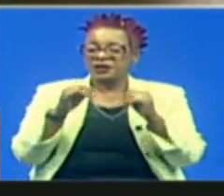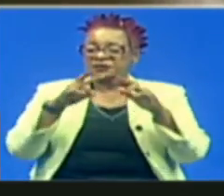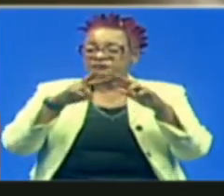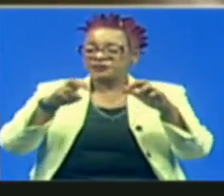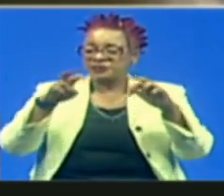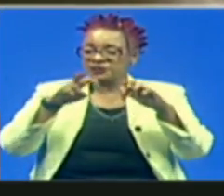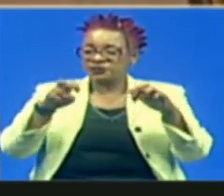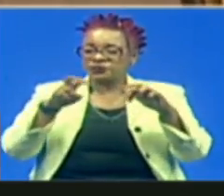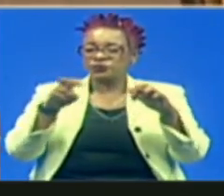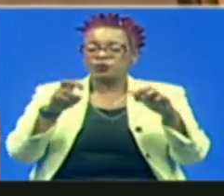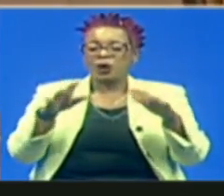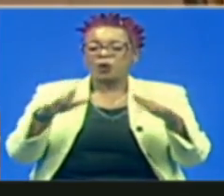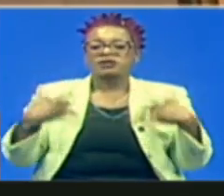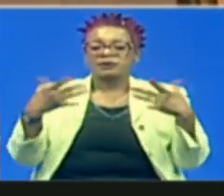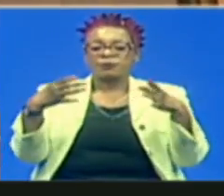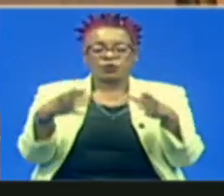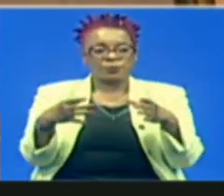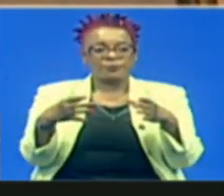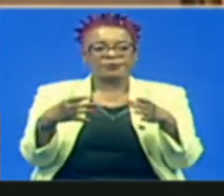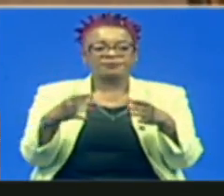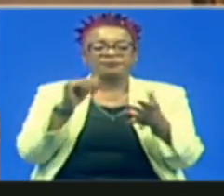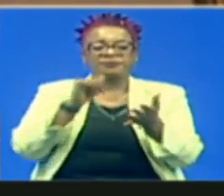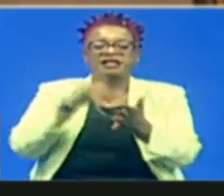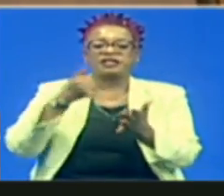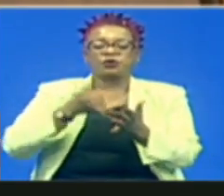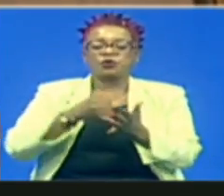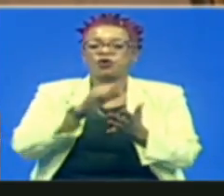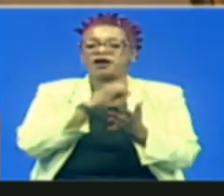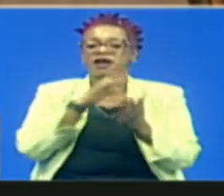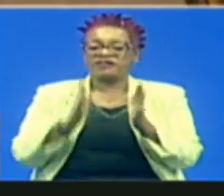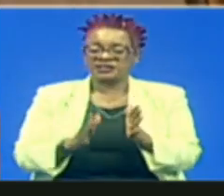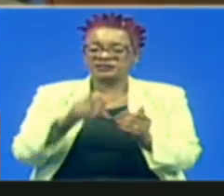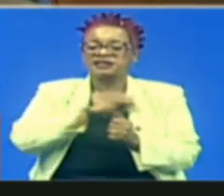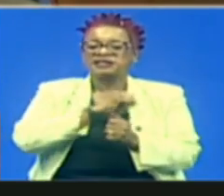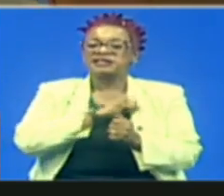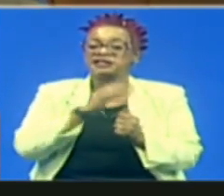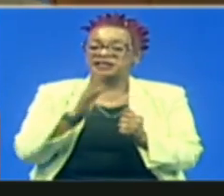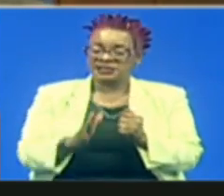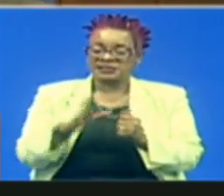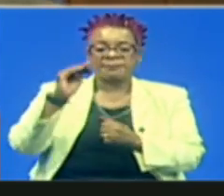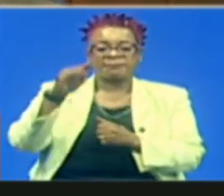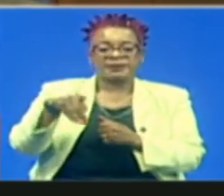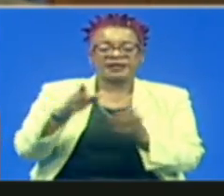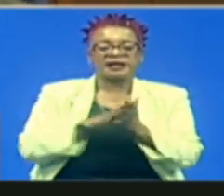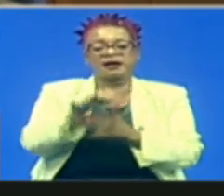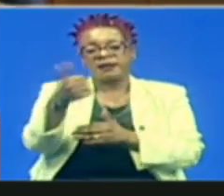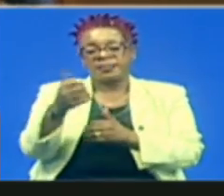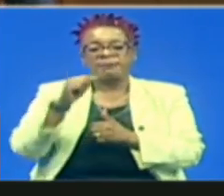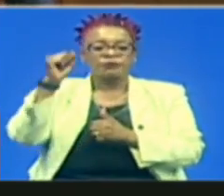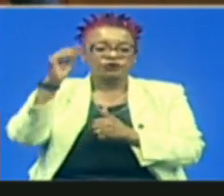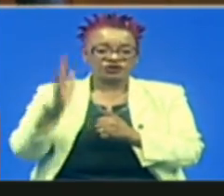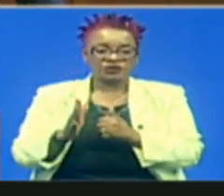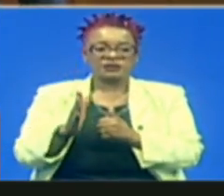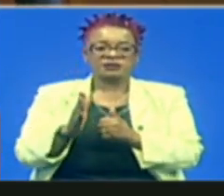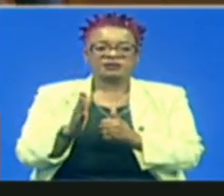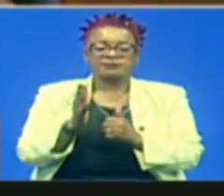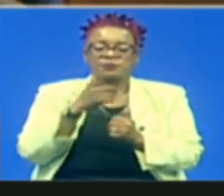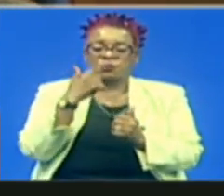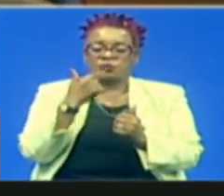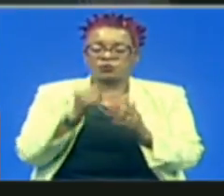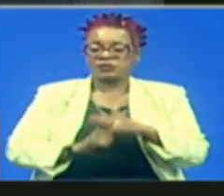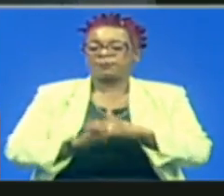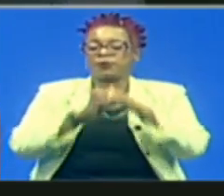investigations to a WhatsApp group consisting of governors, senators, MPs and other politicians allied to the